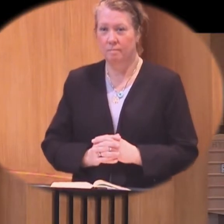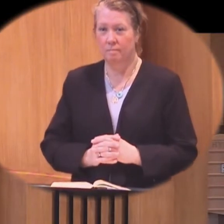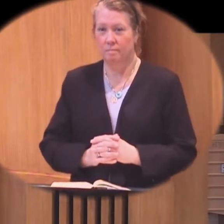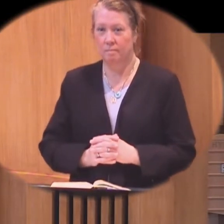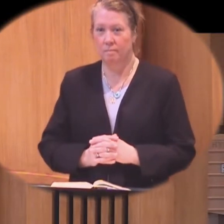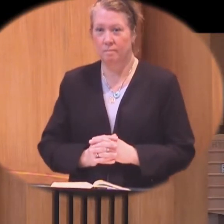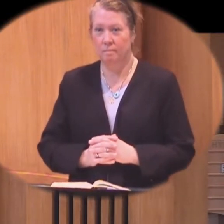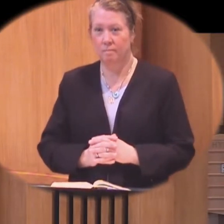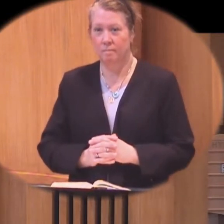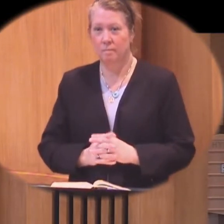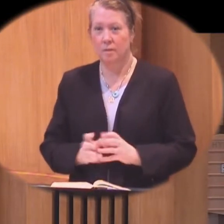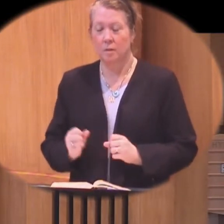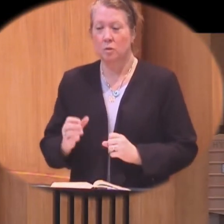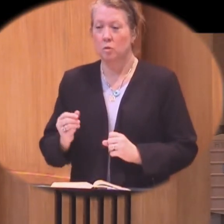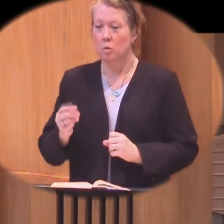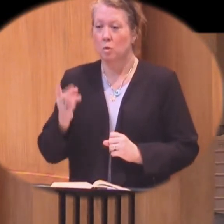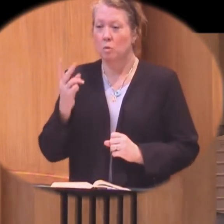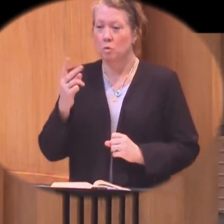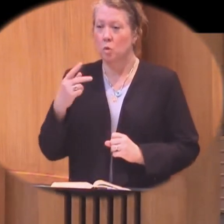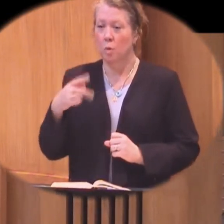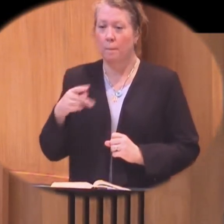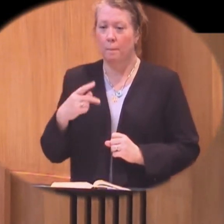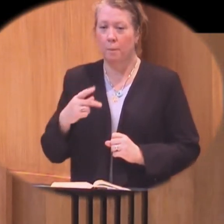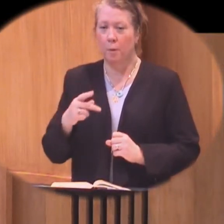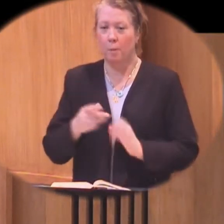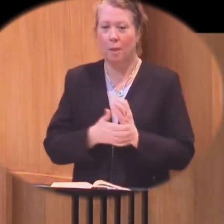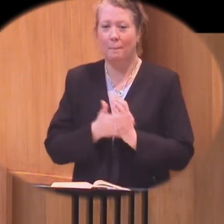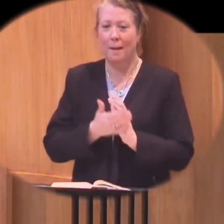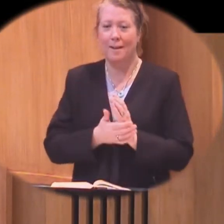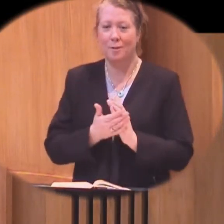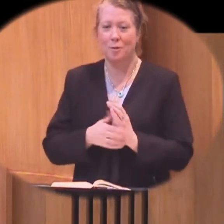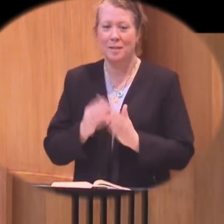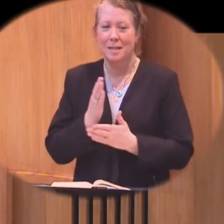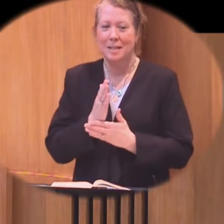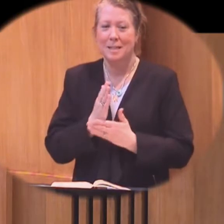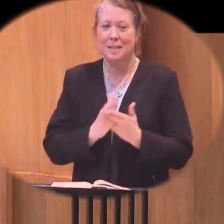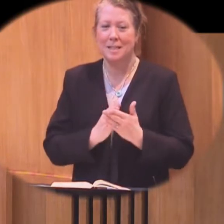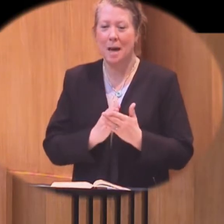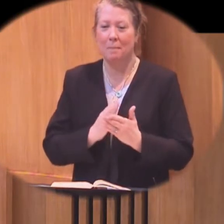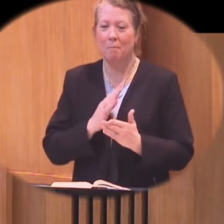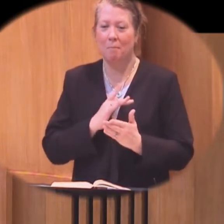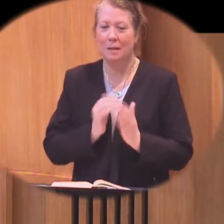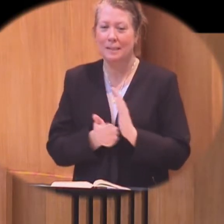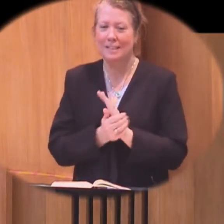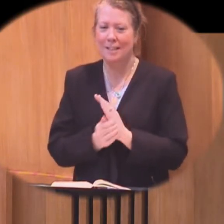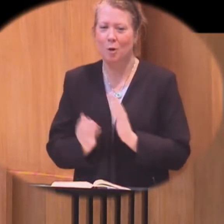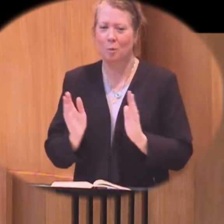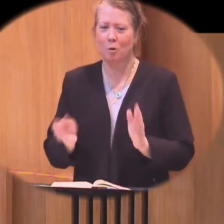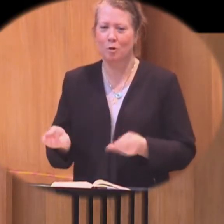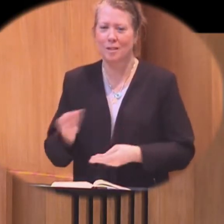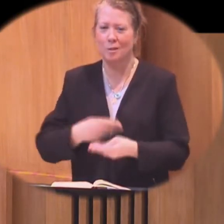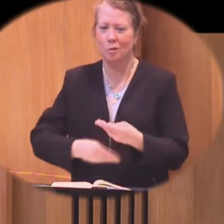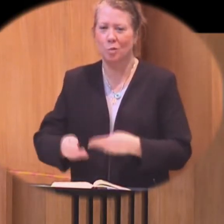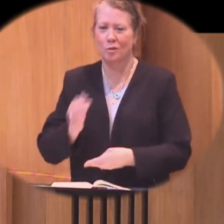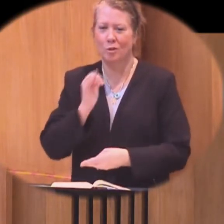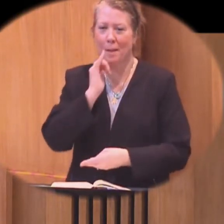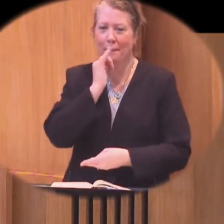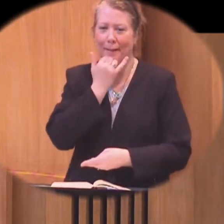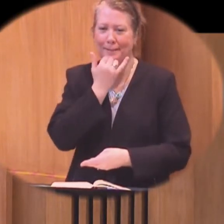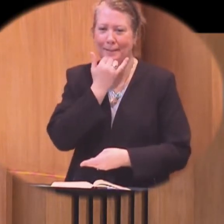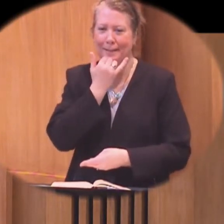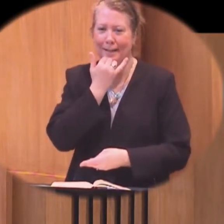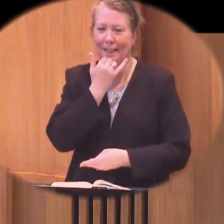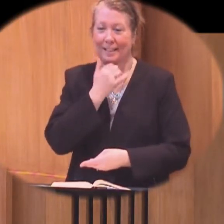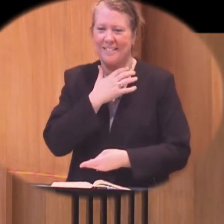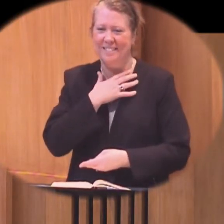There are two purple binders. Some magician switched them, so we have to get a second purple binder. But while you're waiting, I